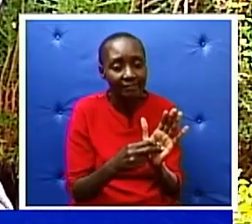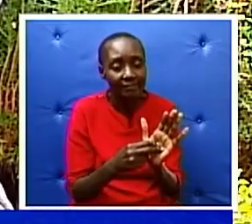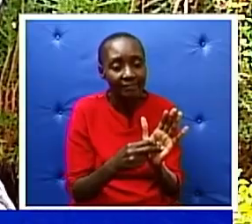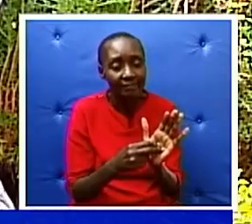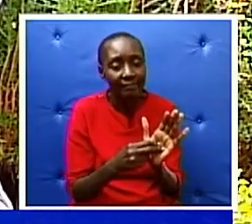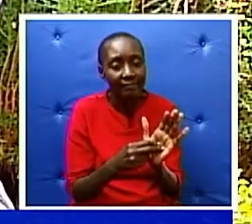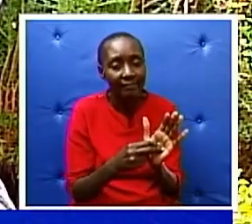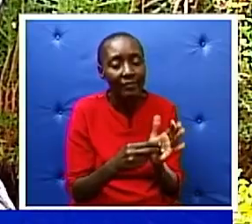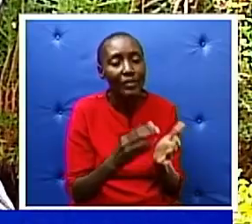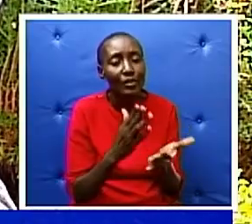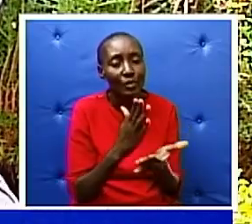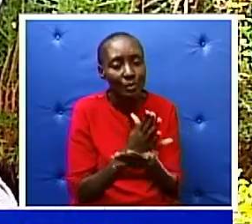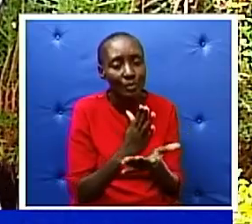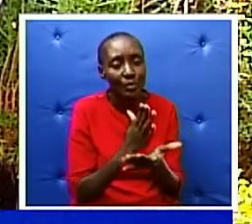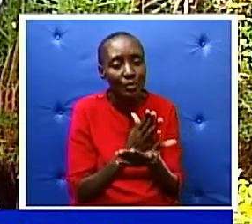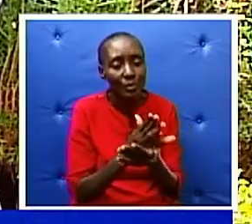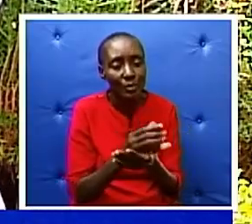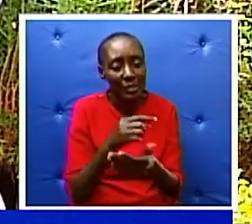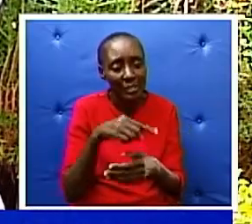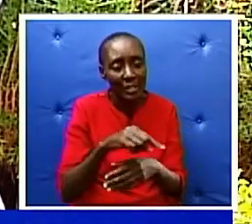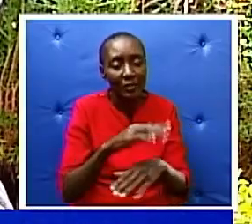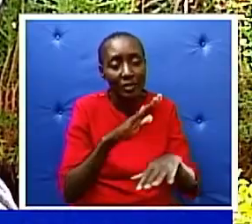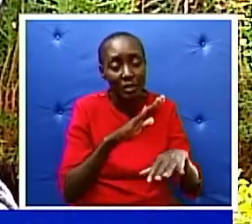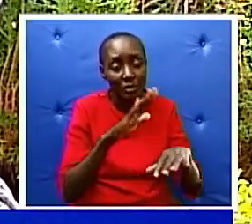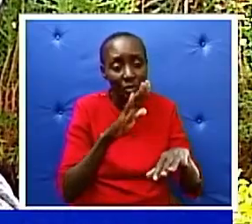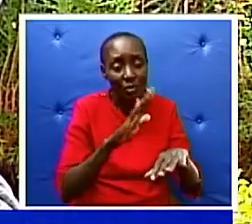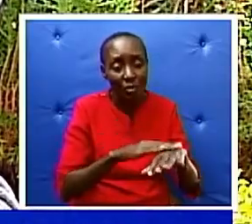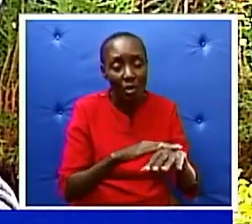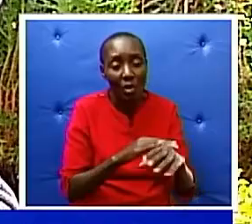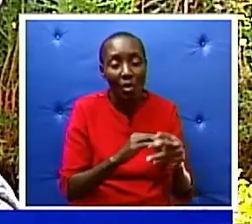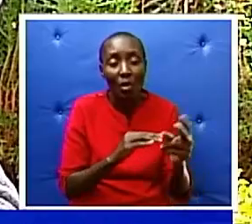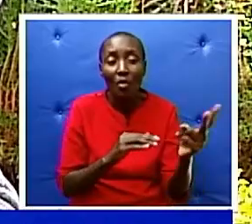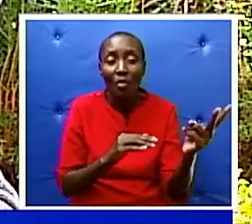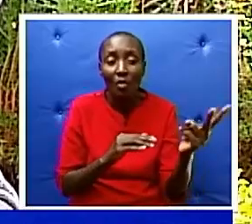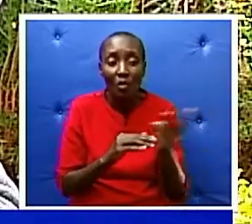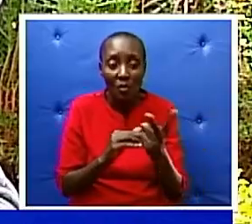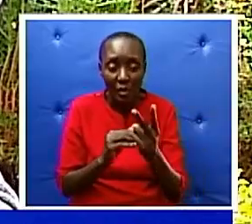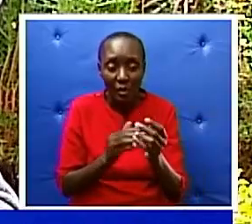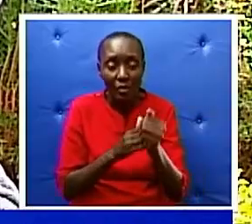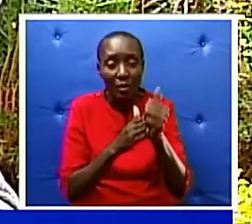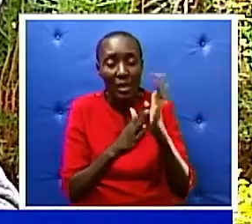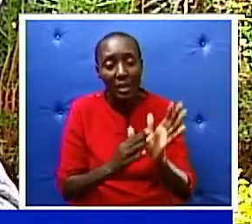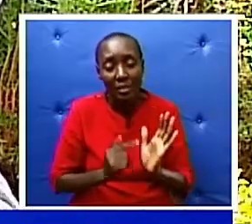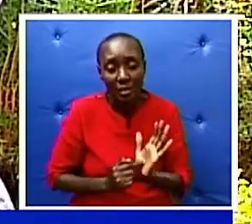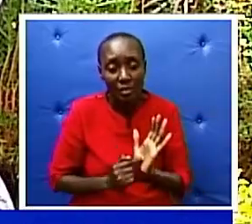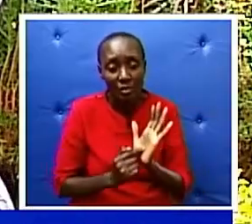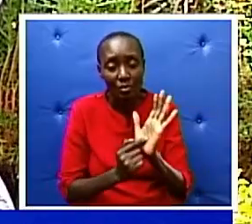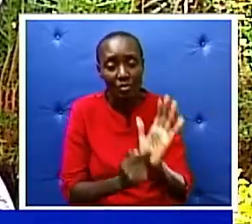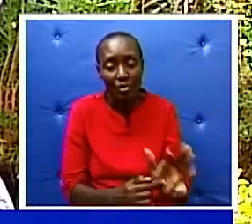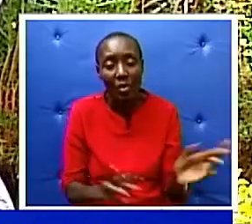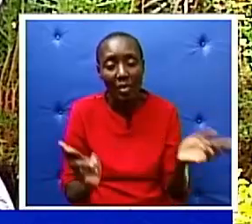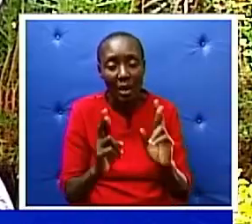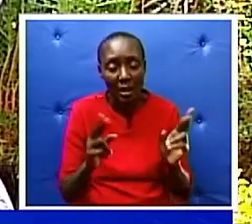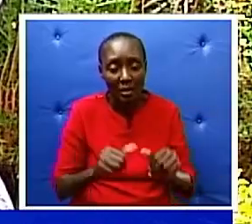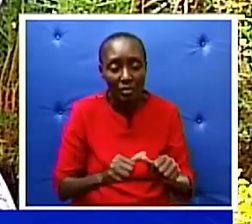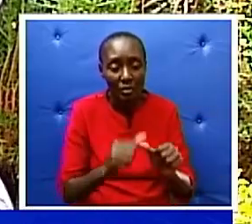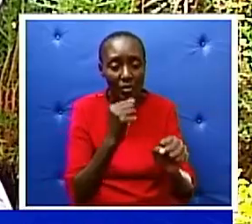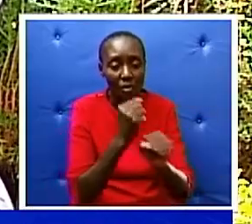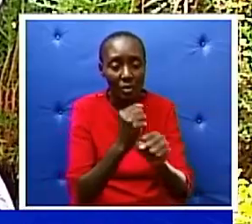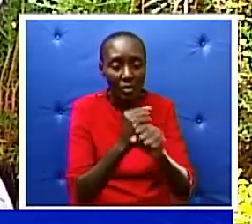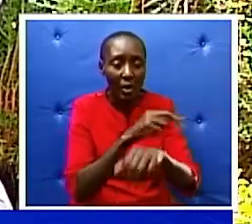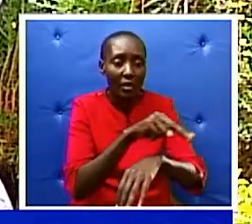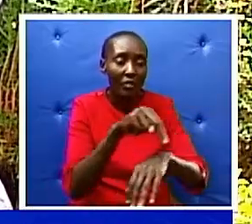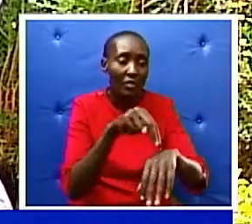it was good for the two principals to at least show that willingness to continue working for the nation,